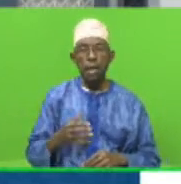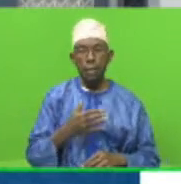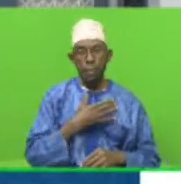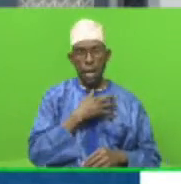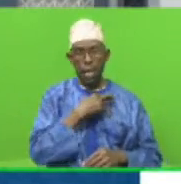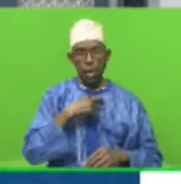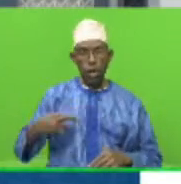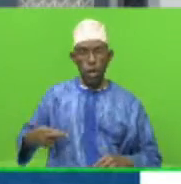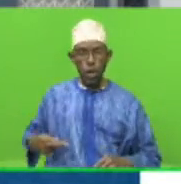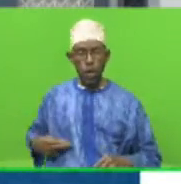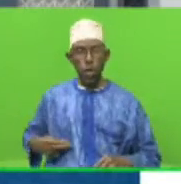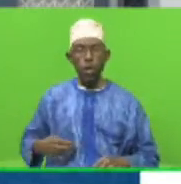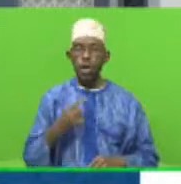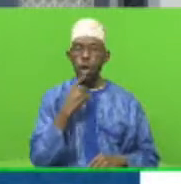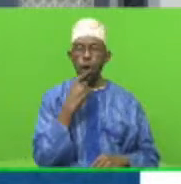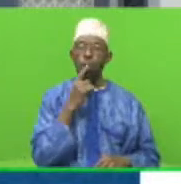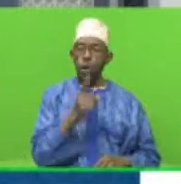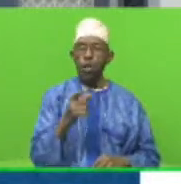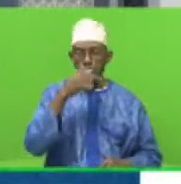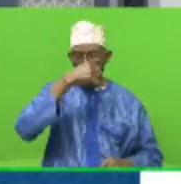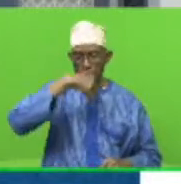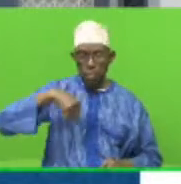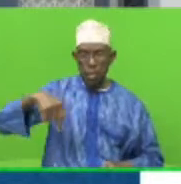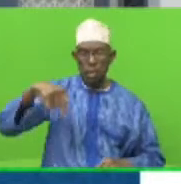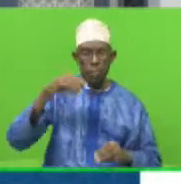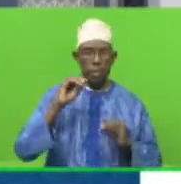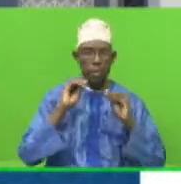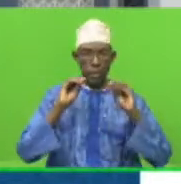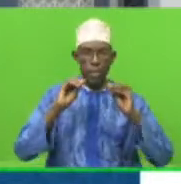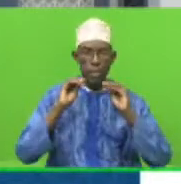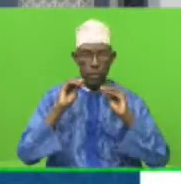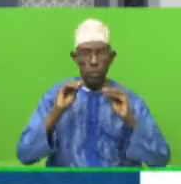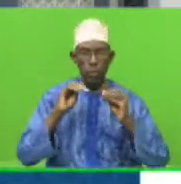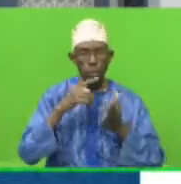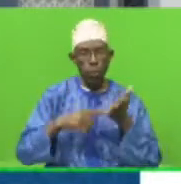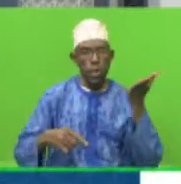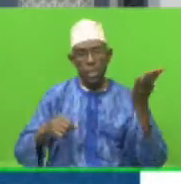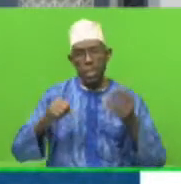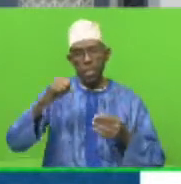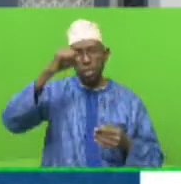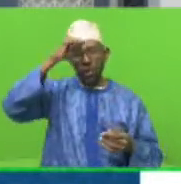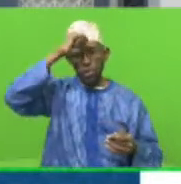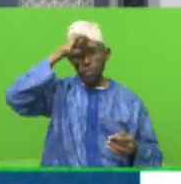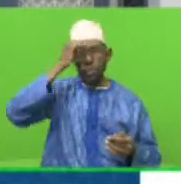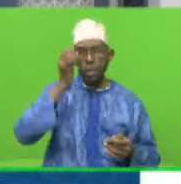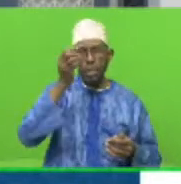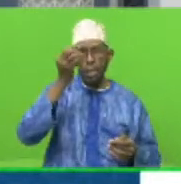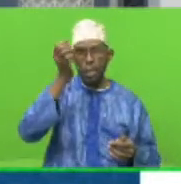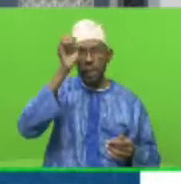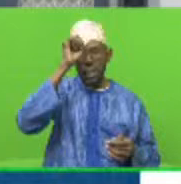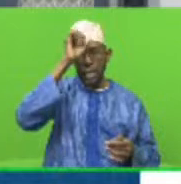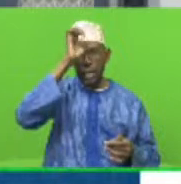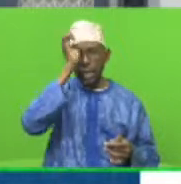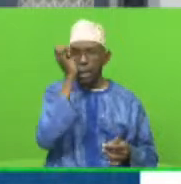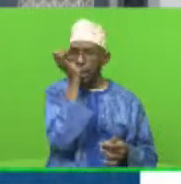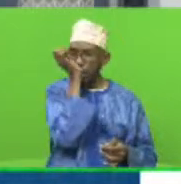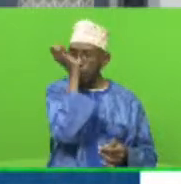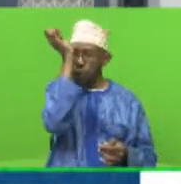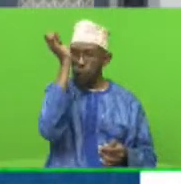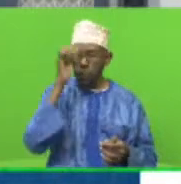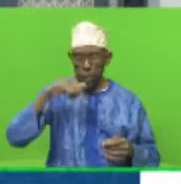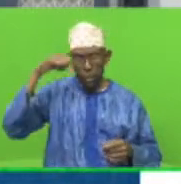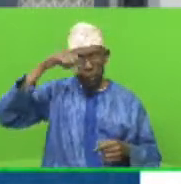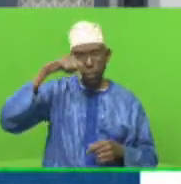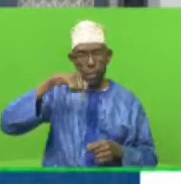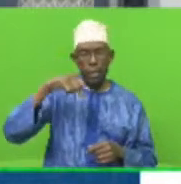rabbi amarani an u'allimakum ma jahiltum mimma 'allamani fi yawmi